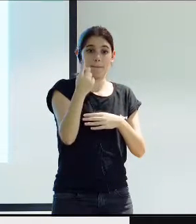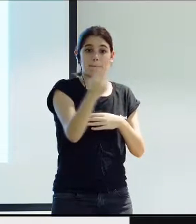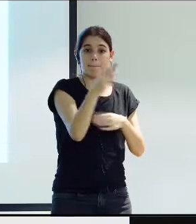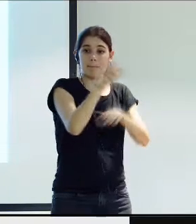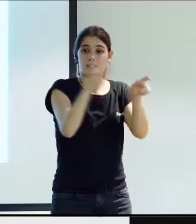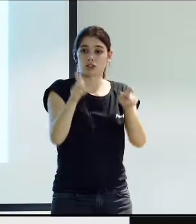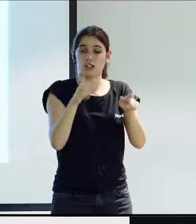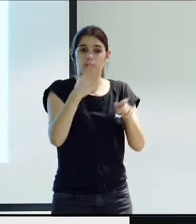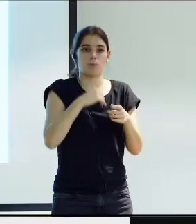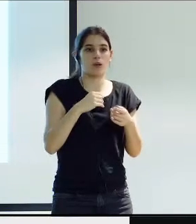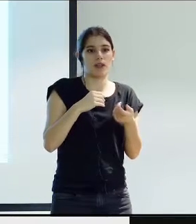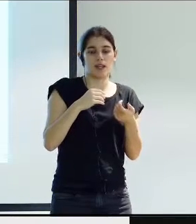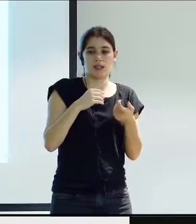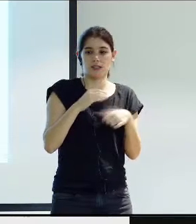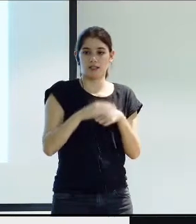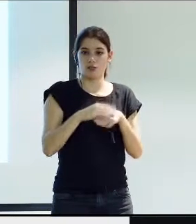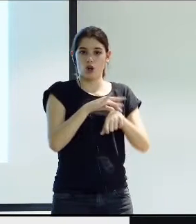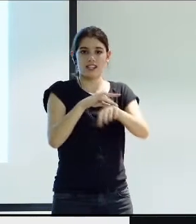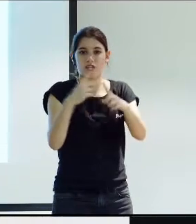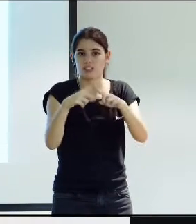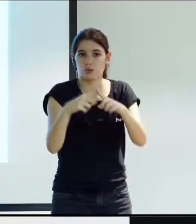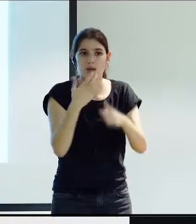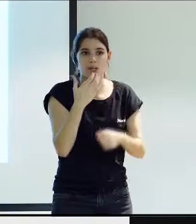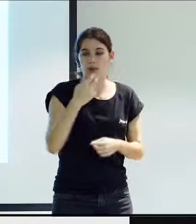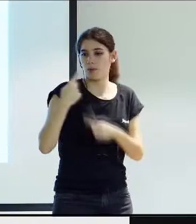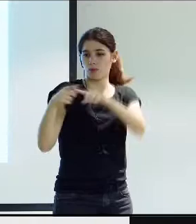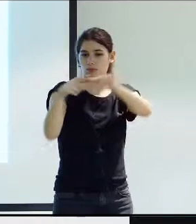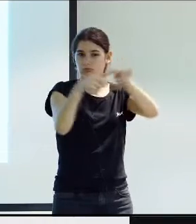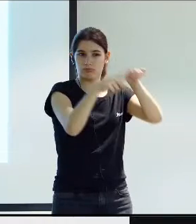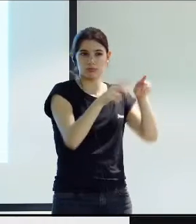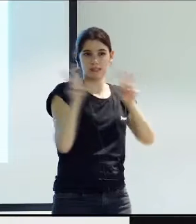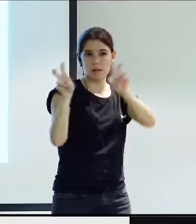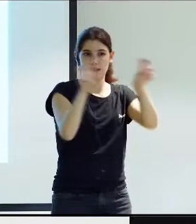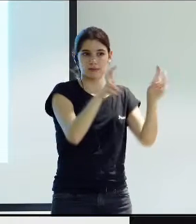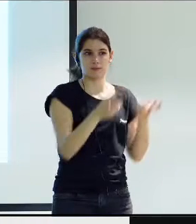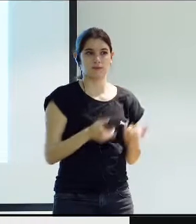or whatever. So the